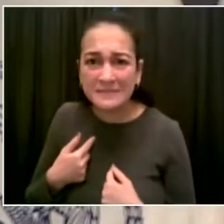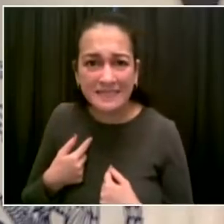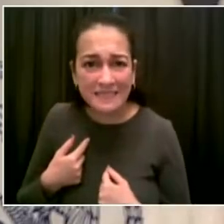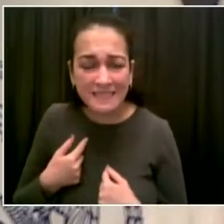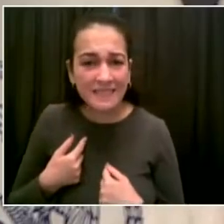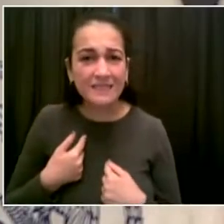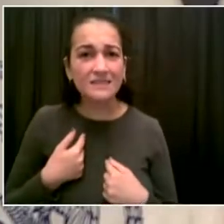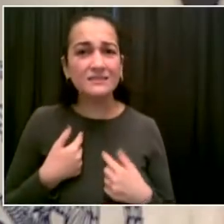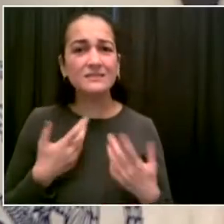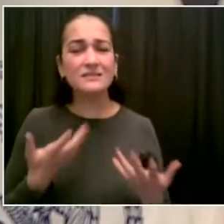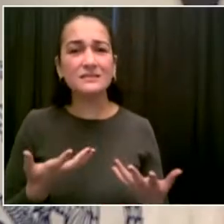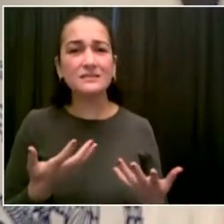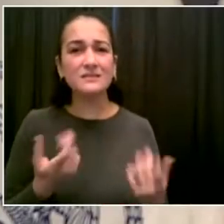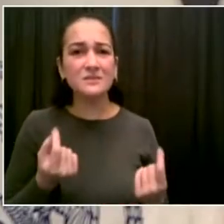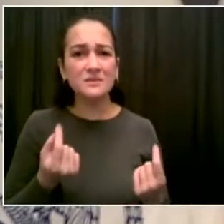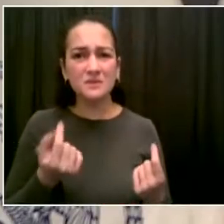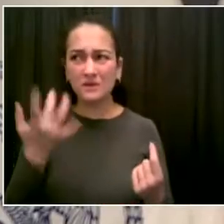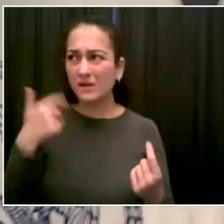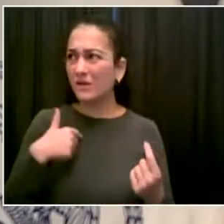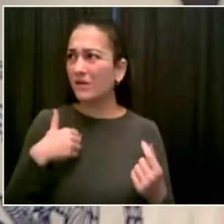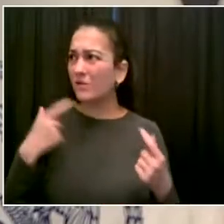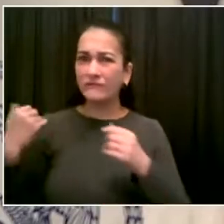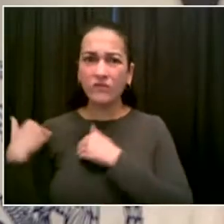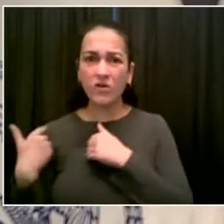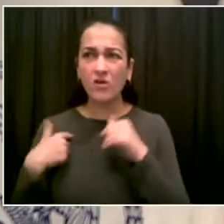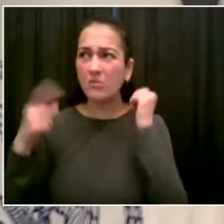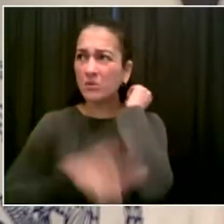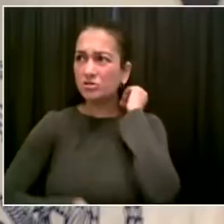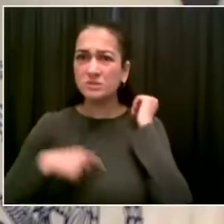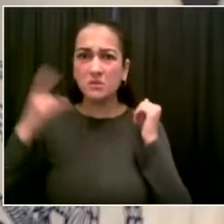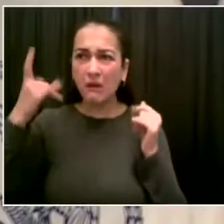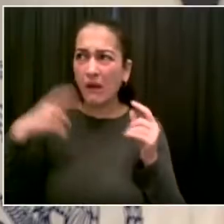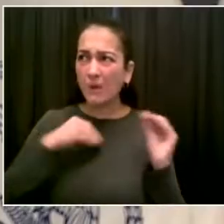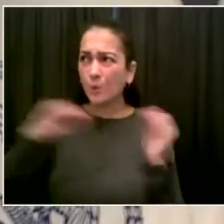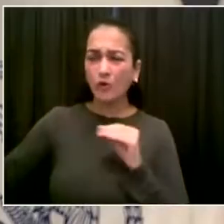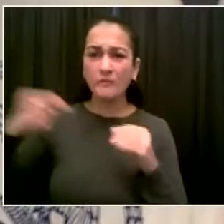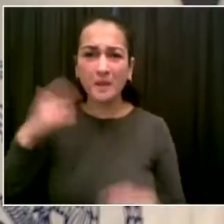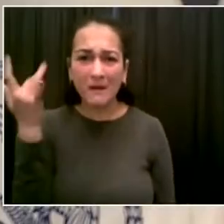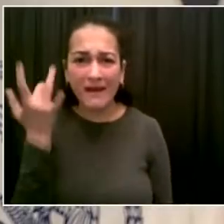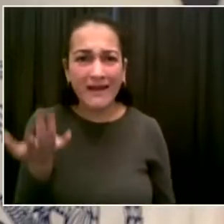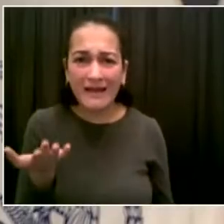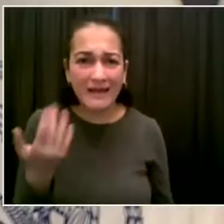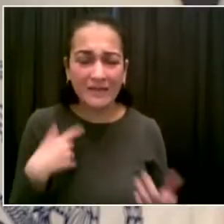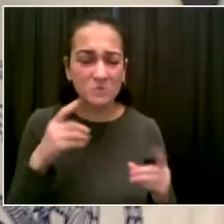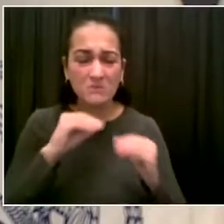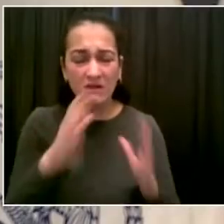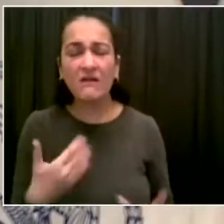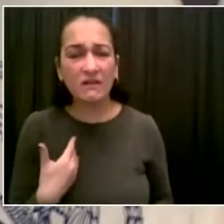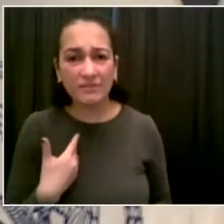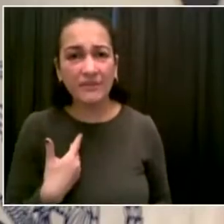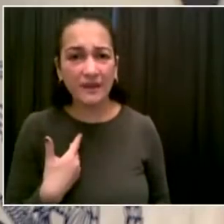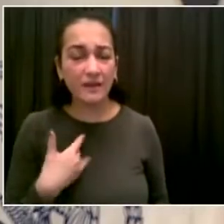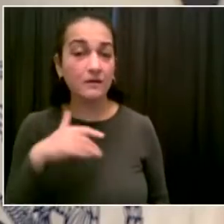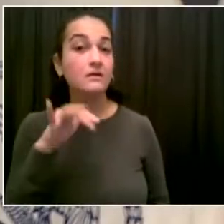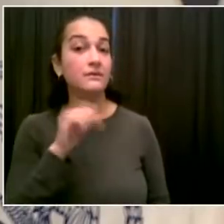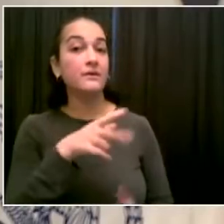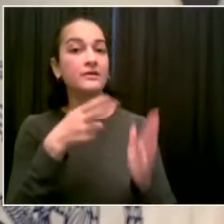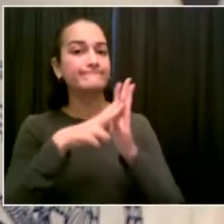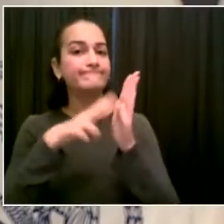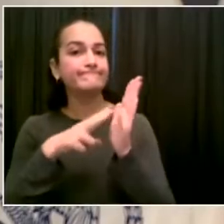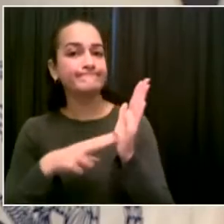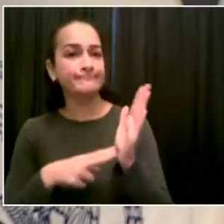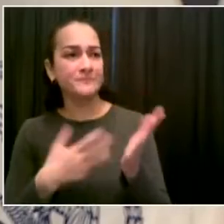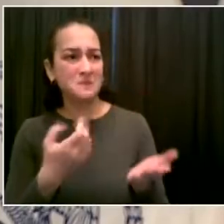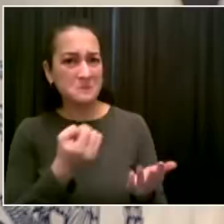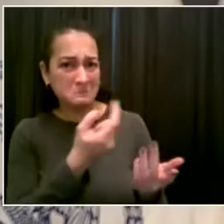look, we absolutely want to make sure that all these individuals have the best possible situation. The